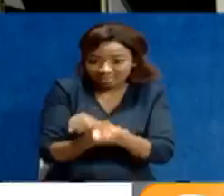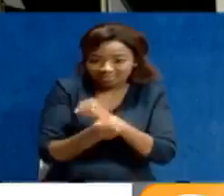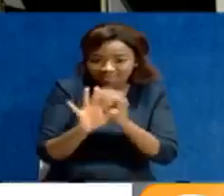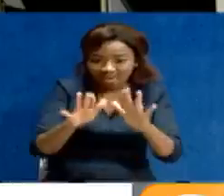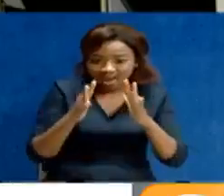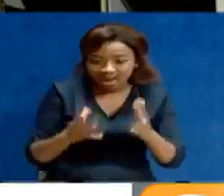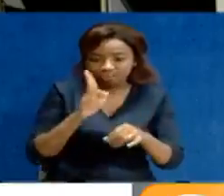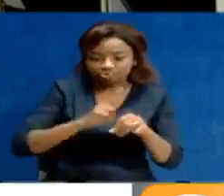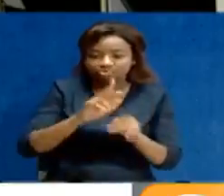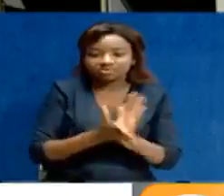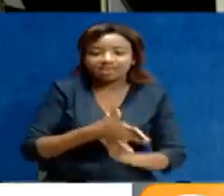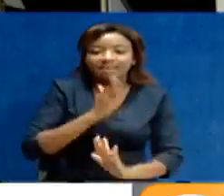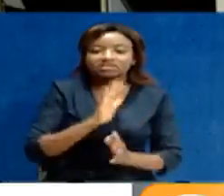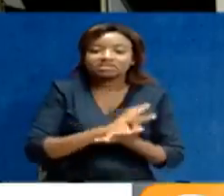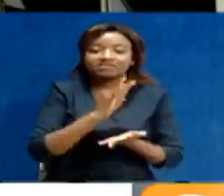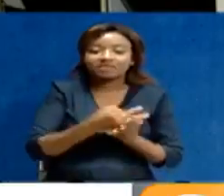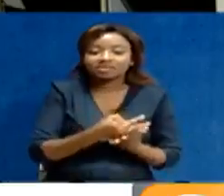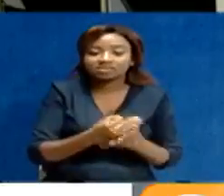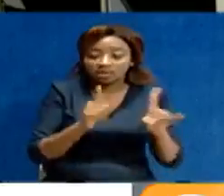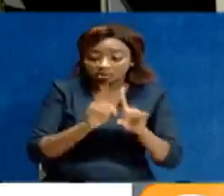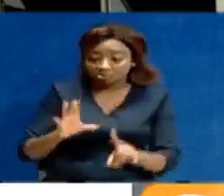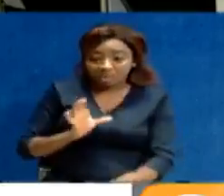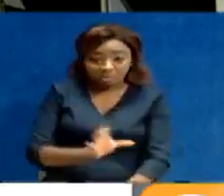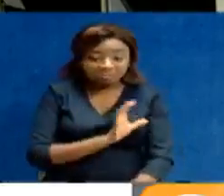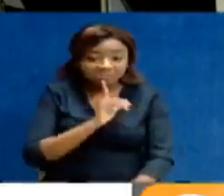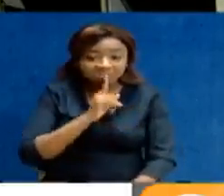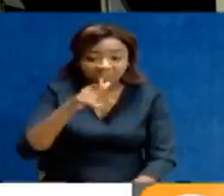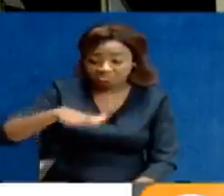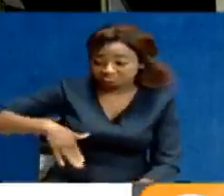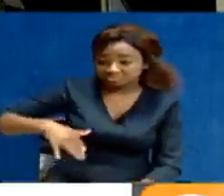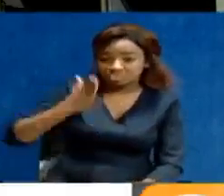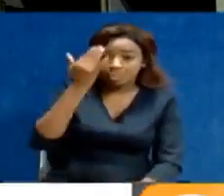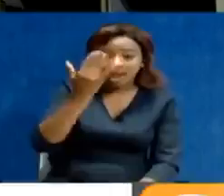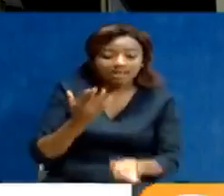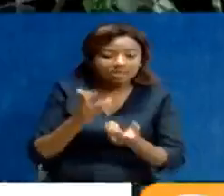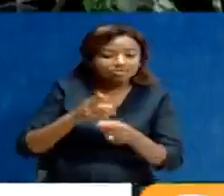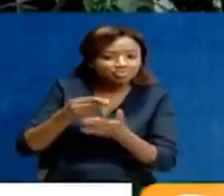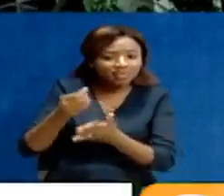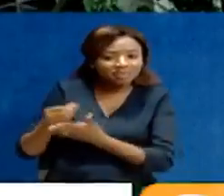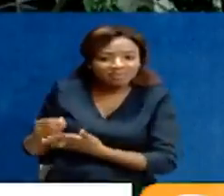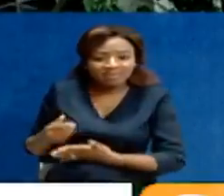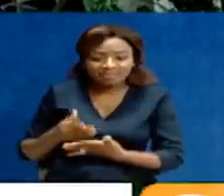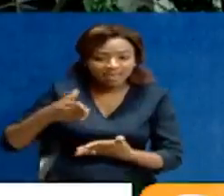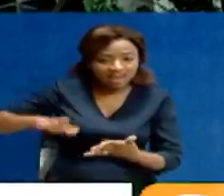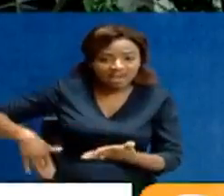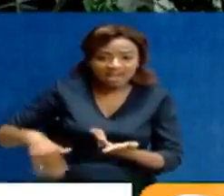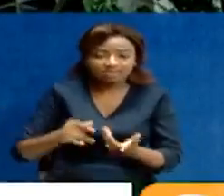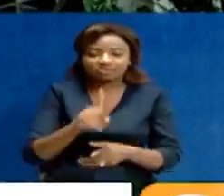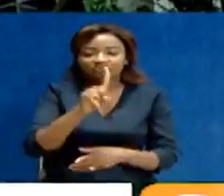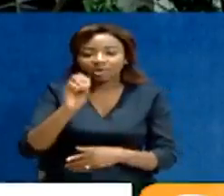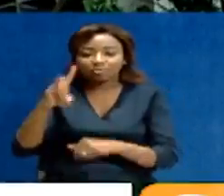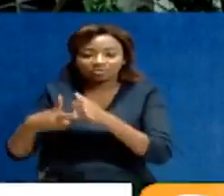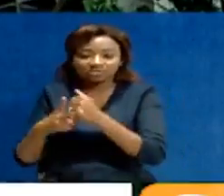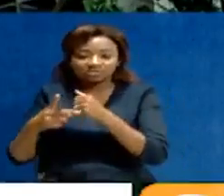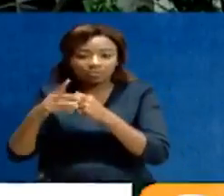funds. The committee further questioning the delay in spending another 106 million shillings conditional grant offered by